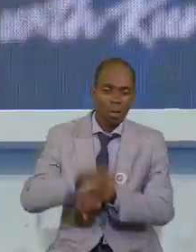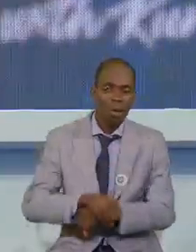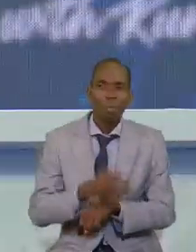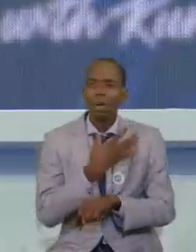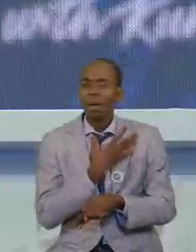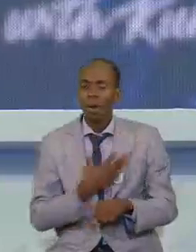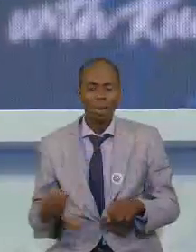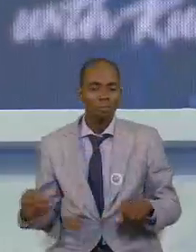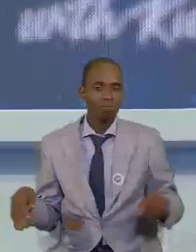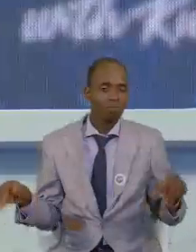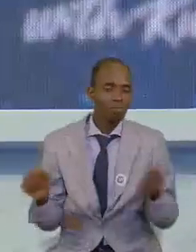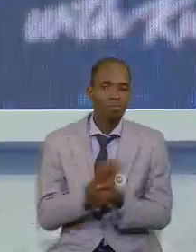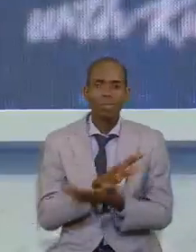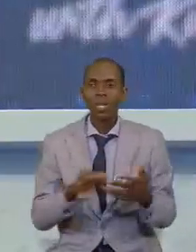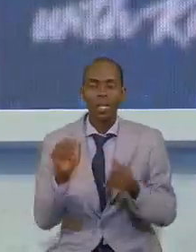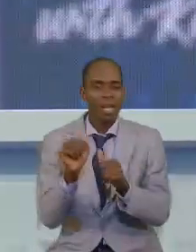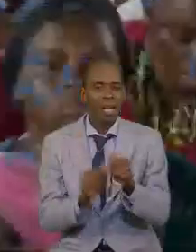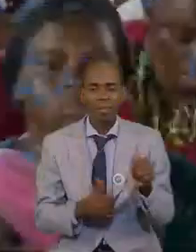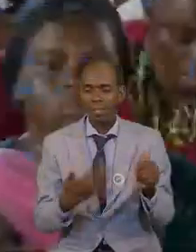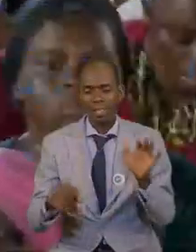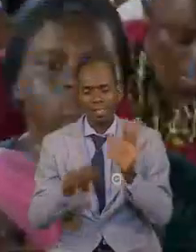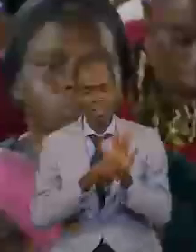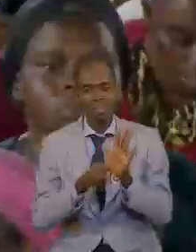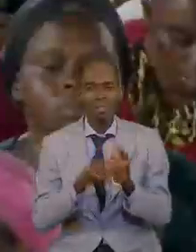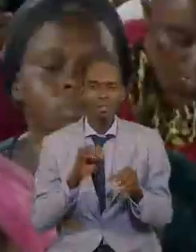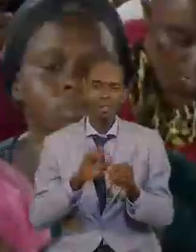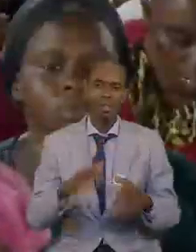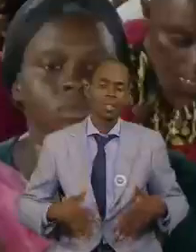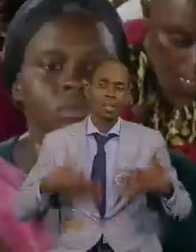overthrows everything negative in your life.